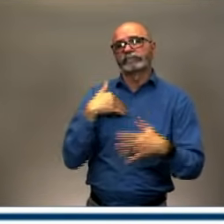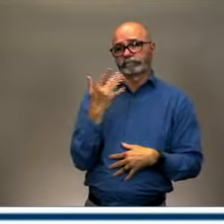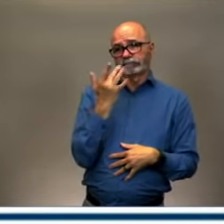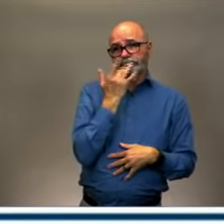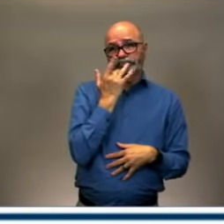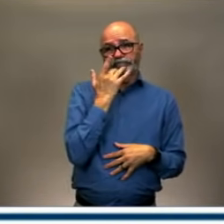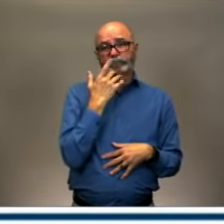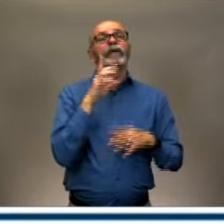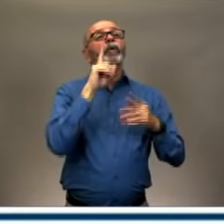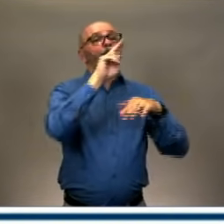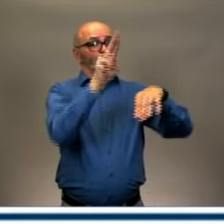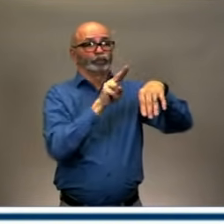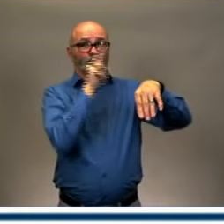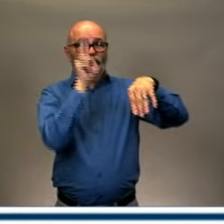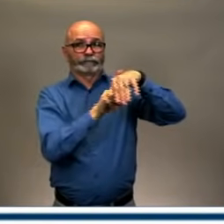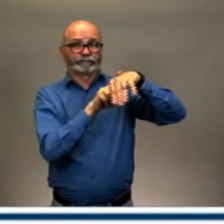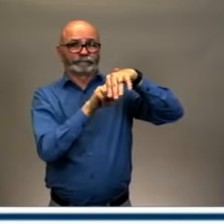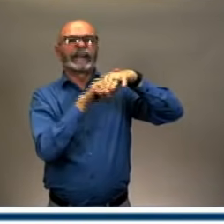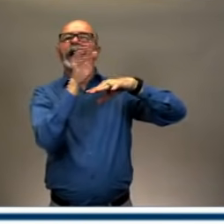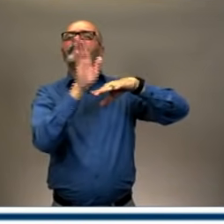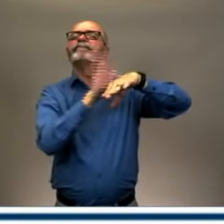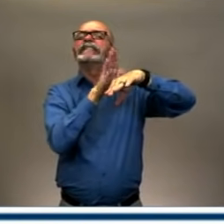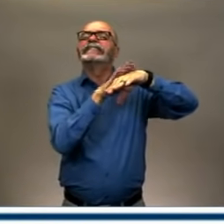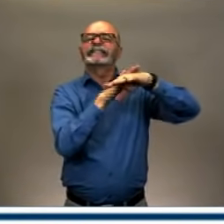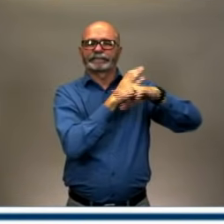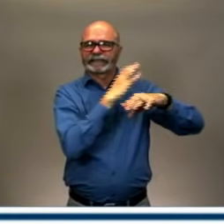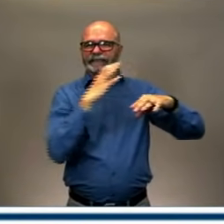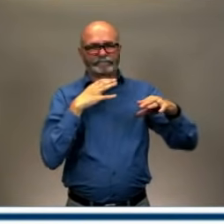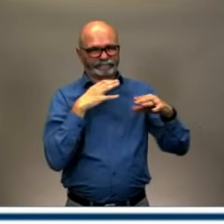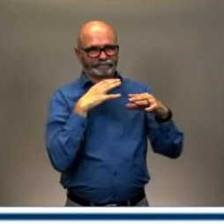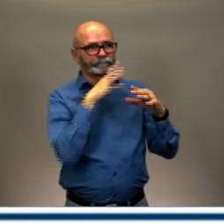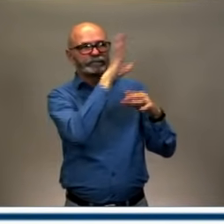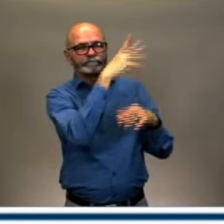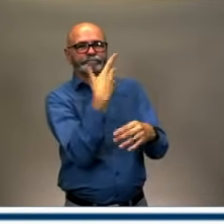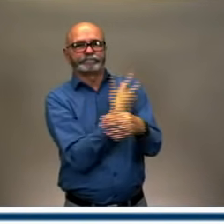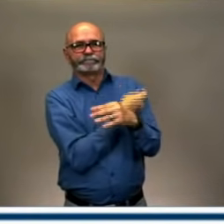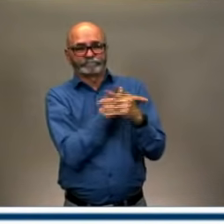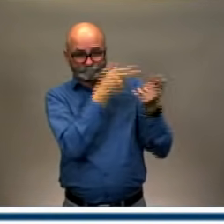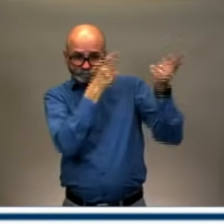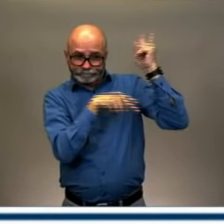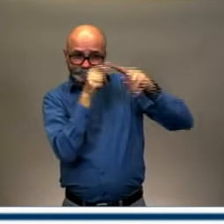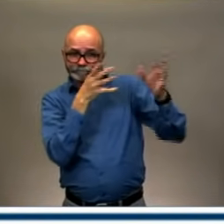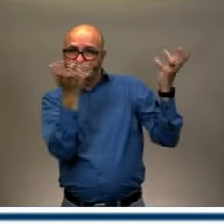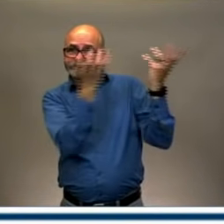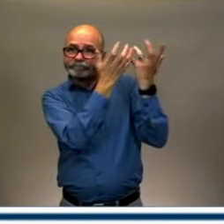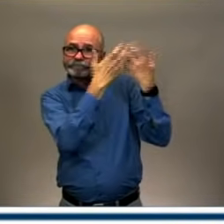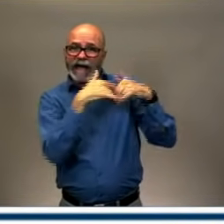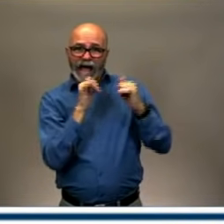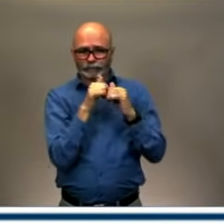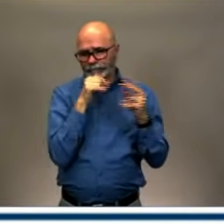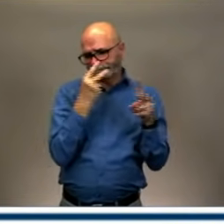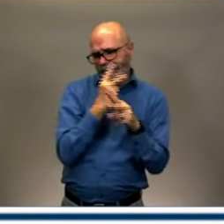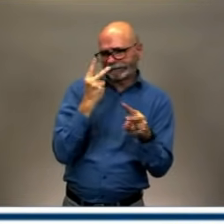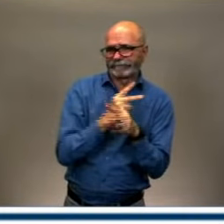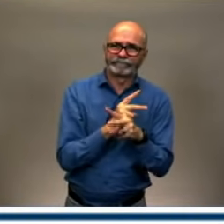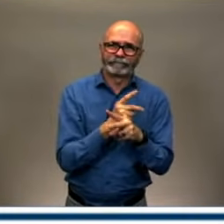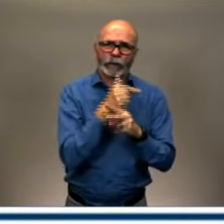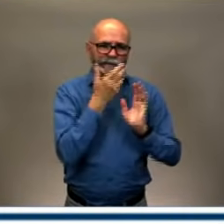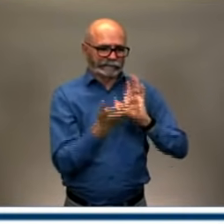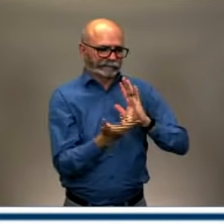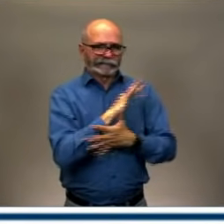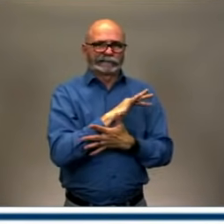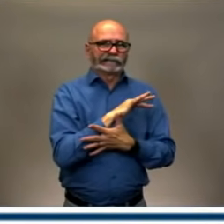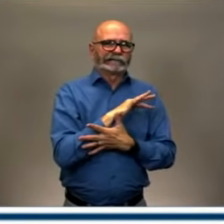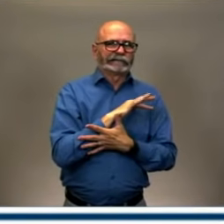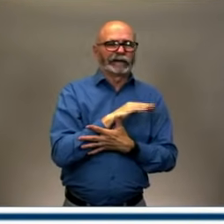the National Advisory Committee on Immunization. They have given a high-level framework around how to prioritize the COVID vaccines.